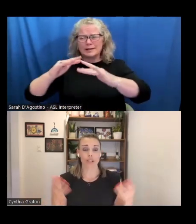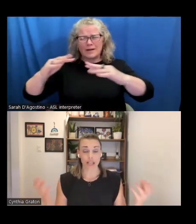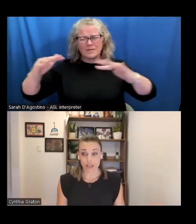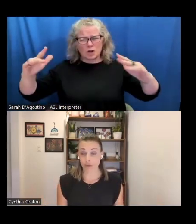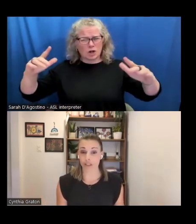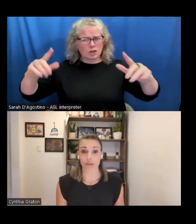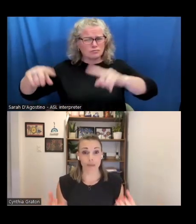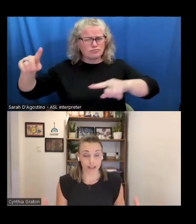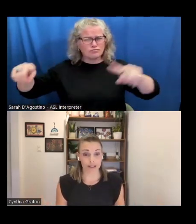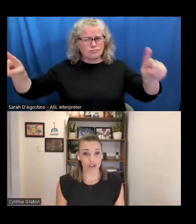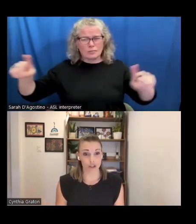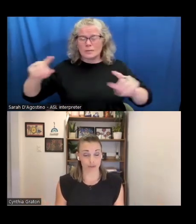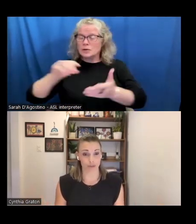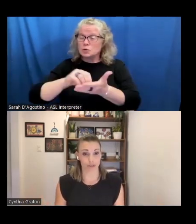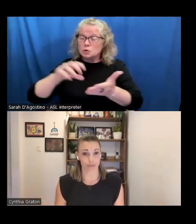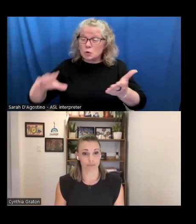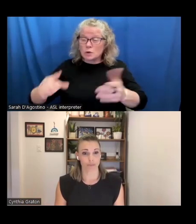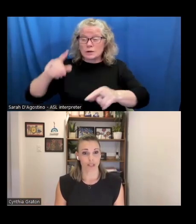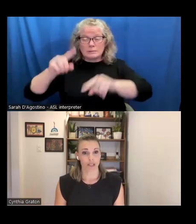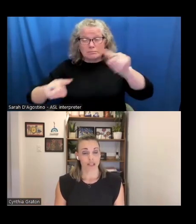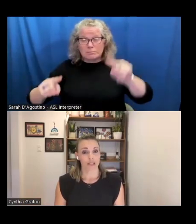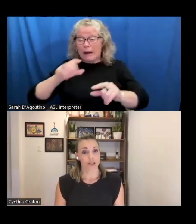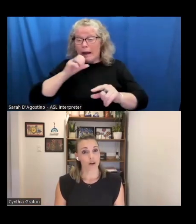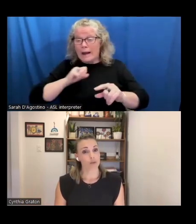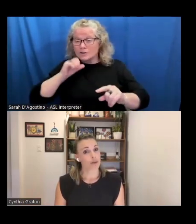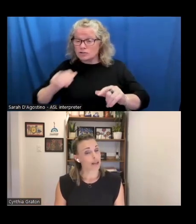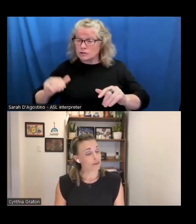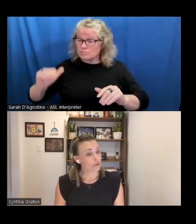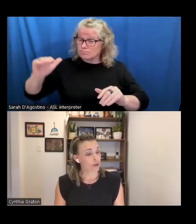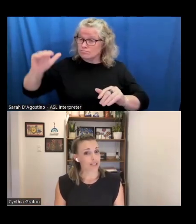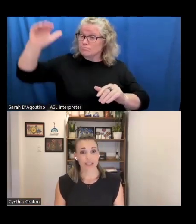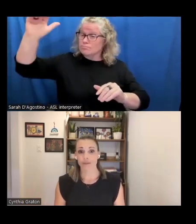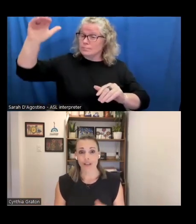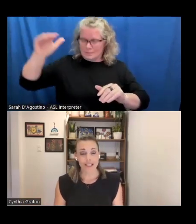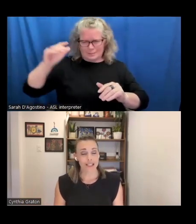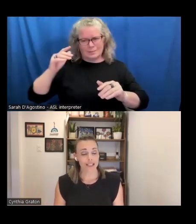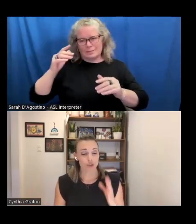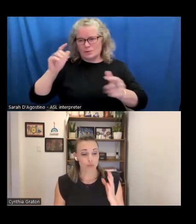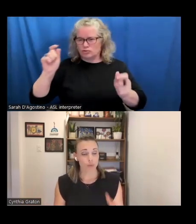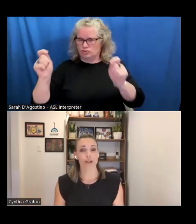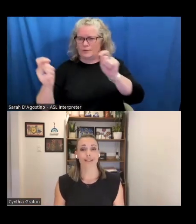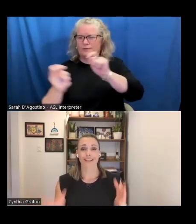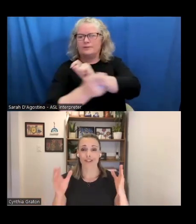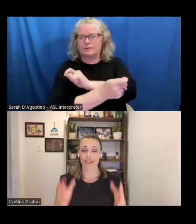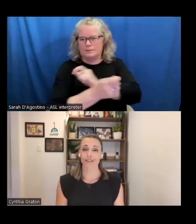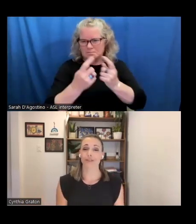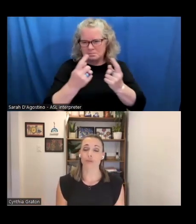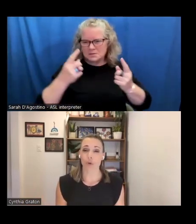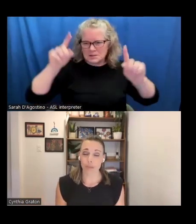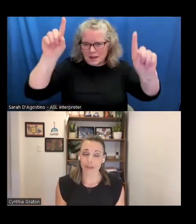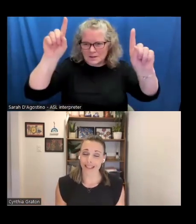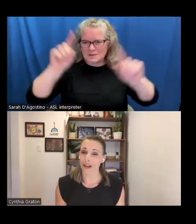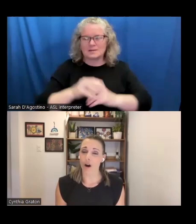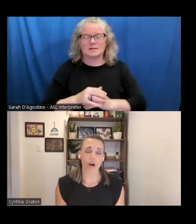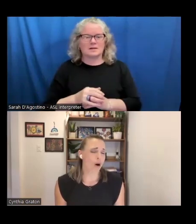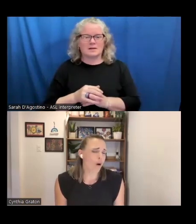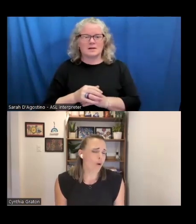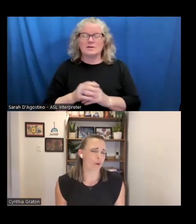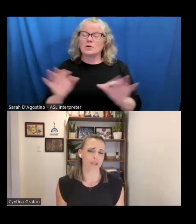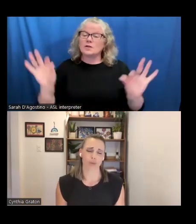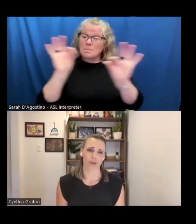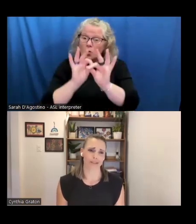have successfully made this shift. So efforts invested in supporting children's well-being